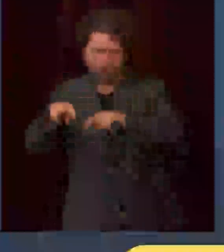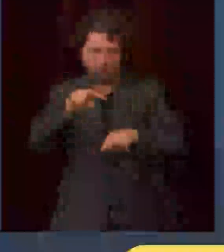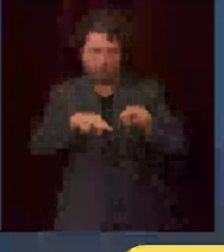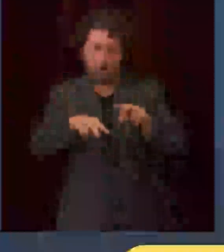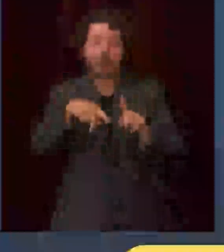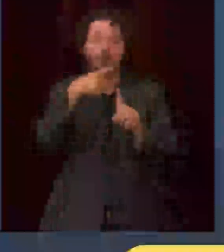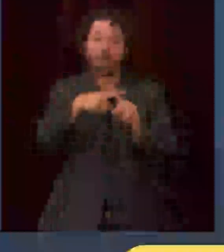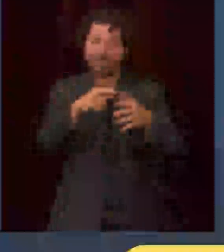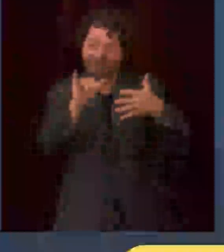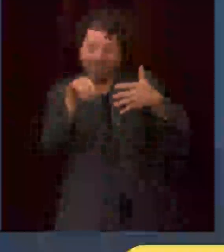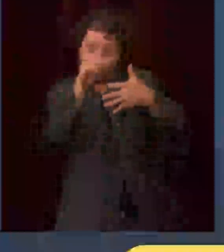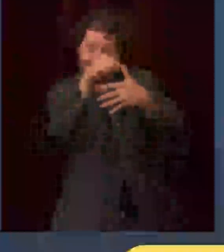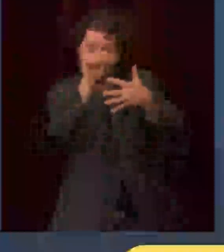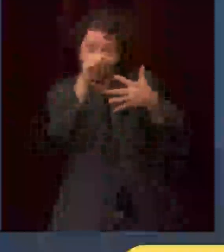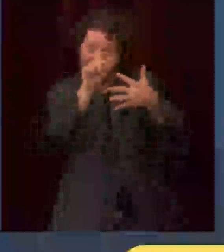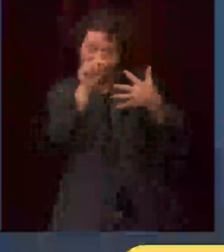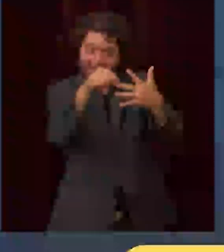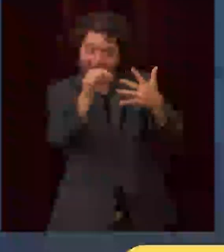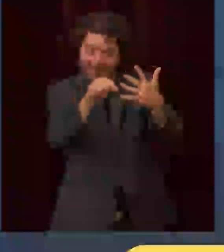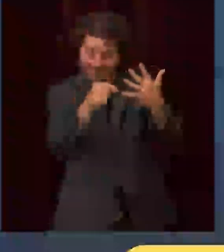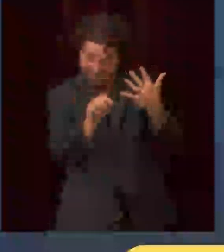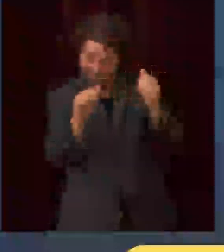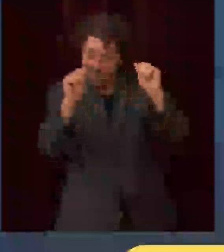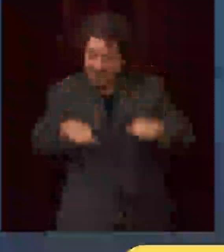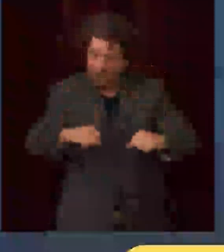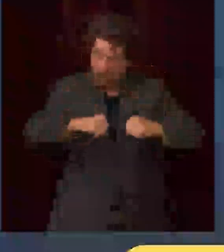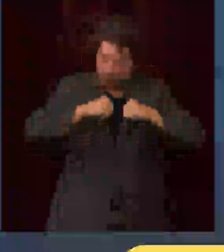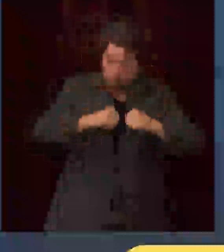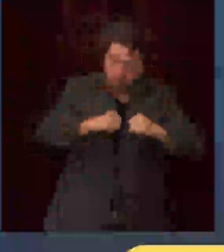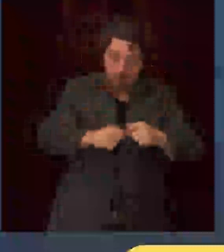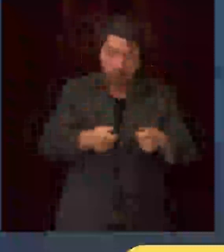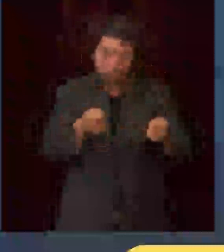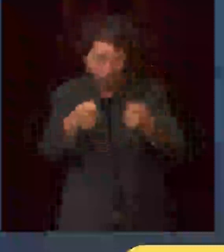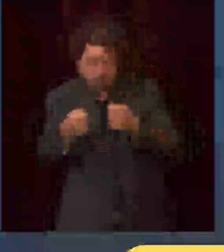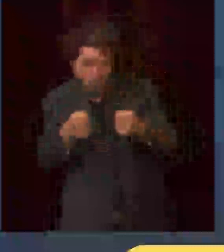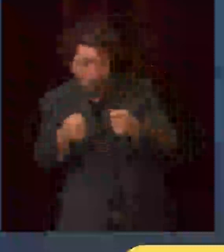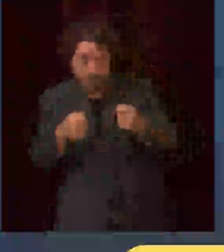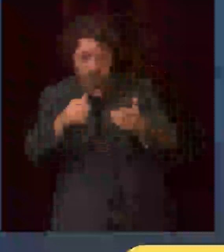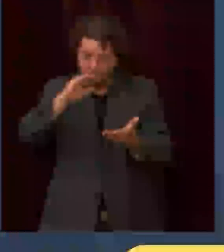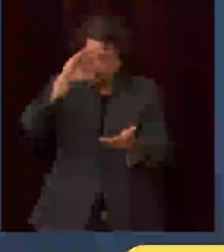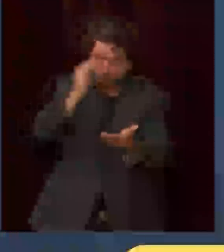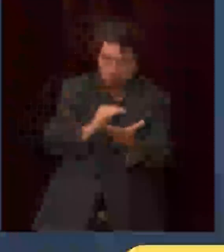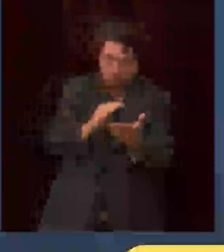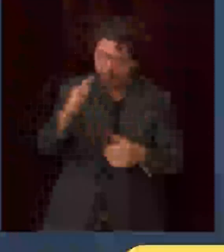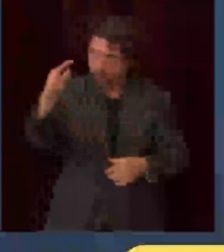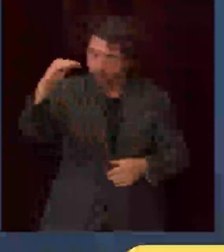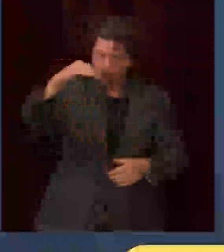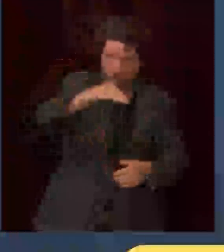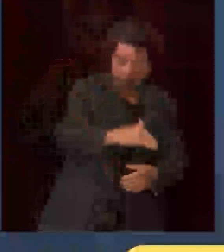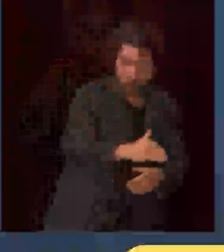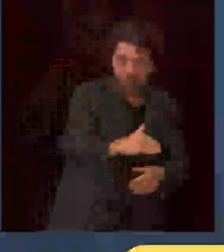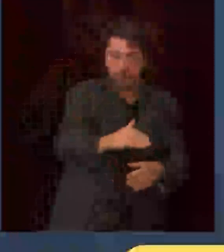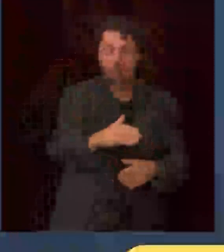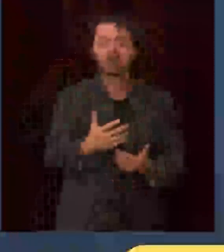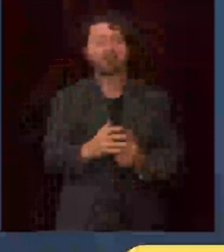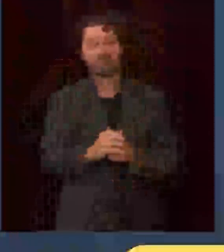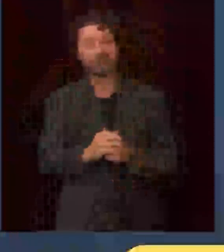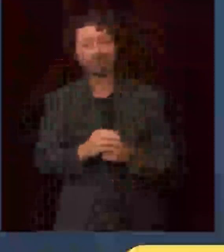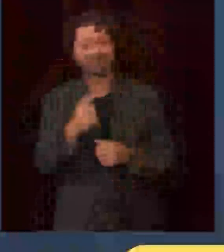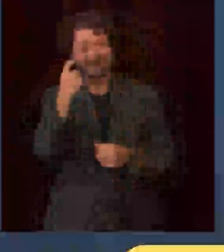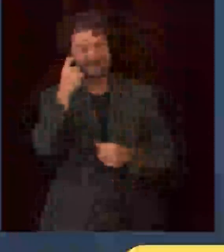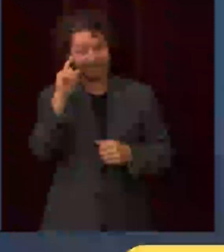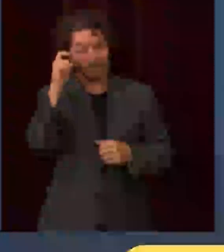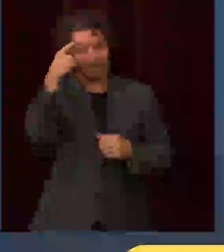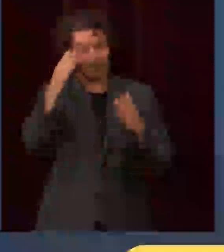community to effectively control and continue to suppress this virus. And those measures that the governor talked about are going to be